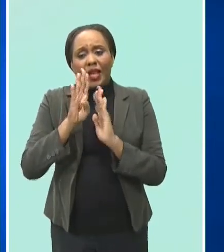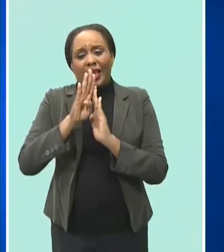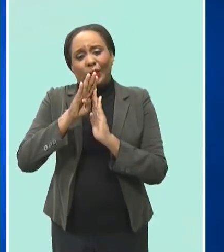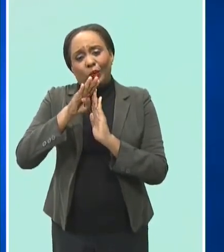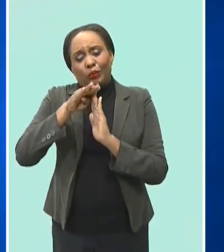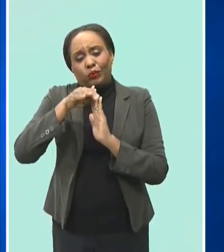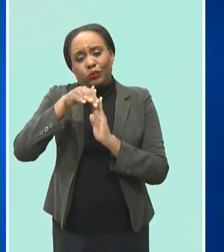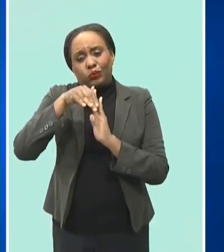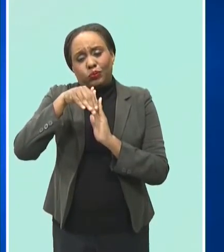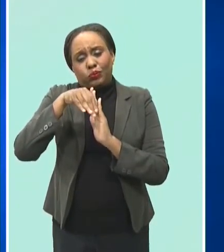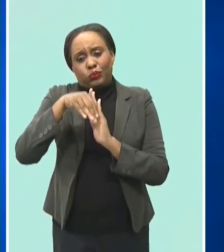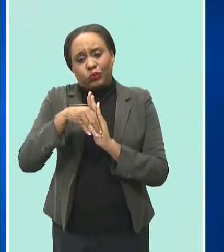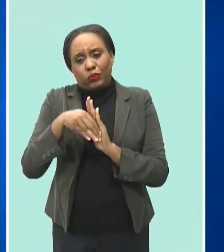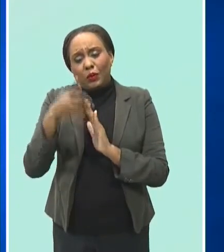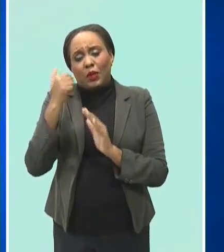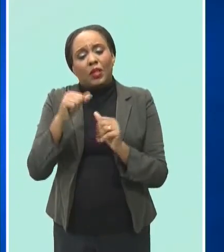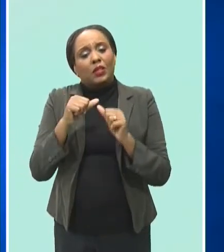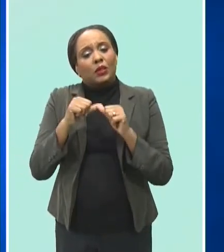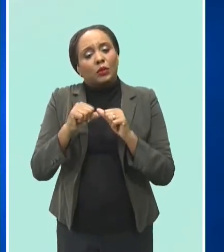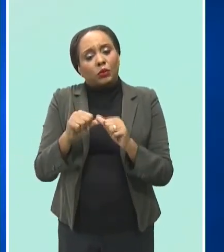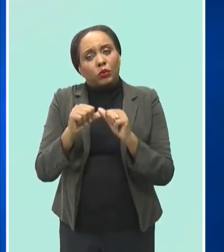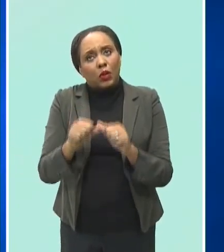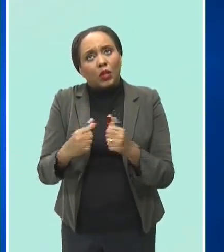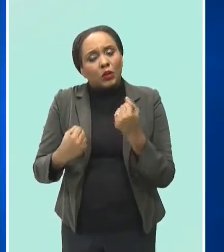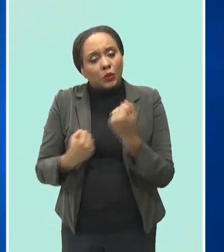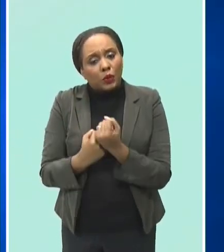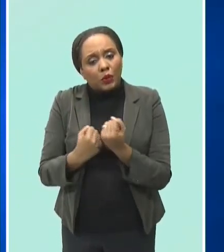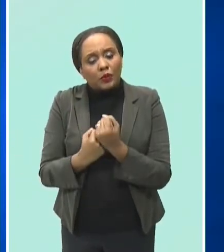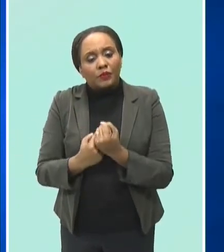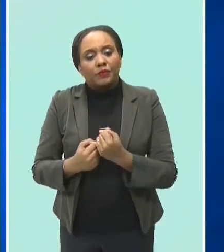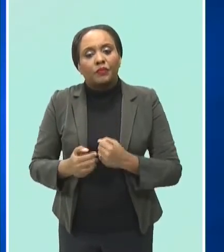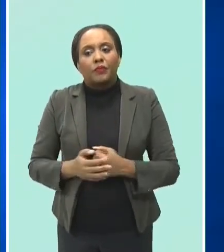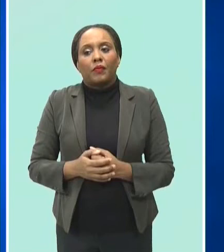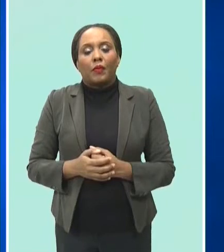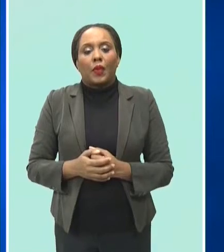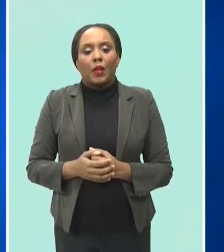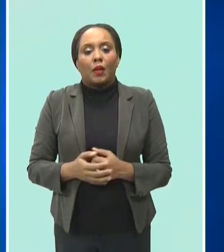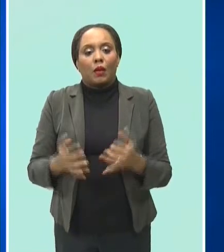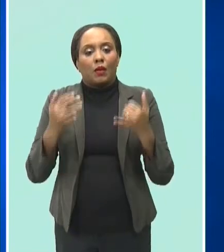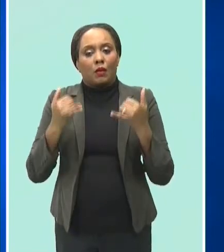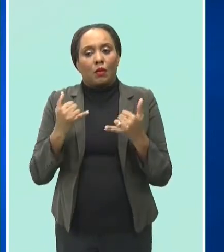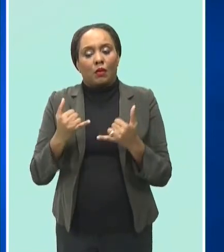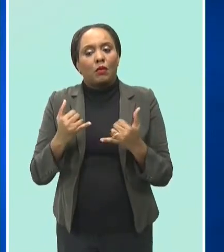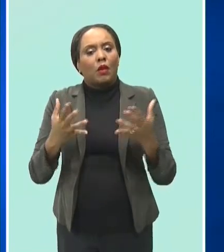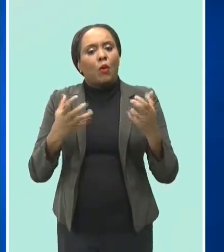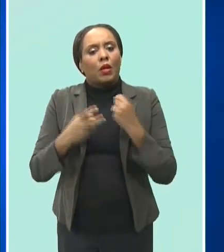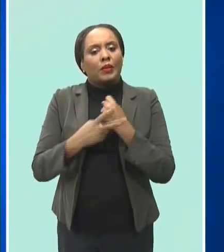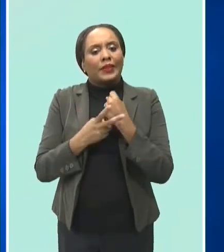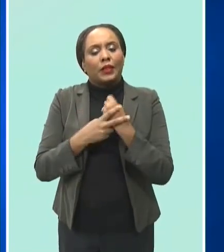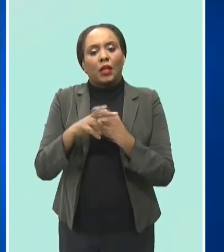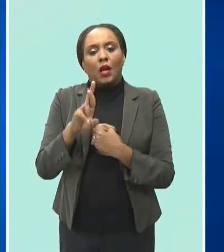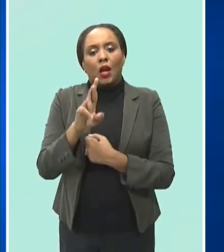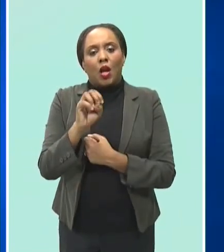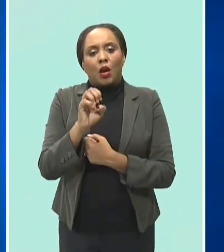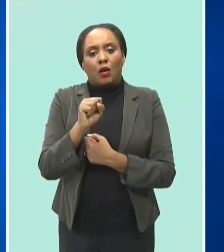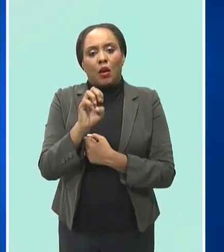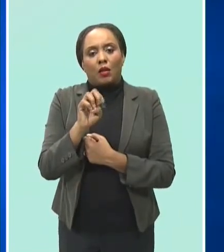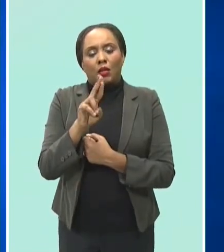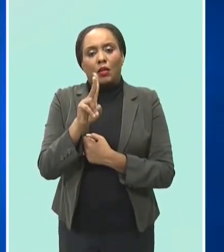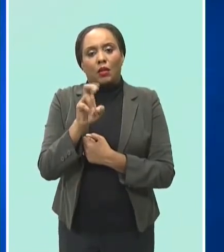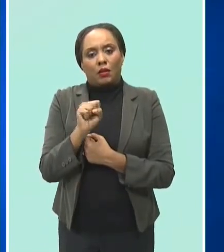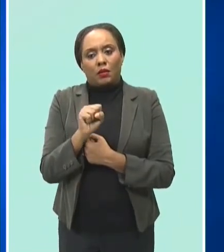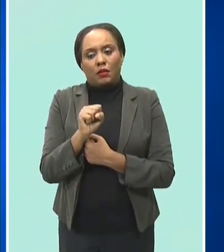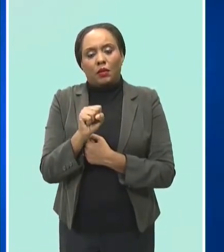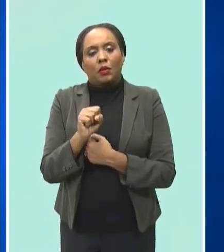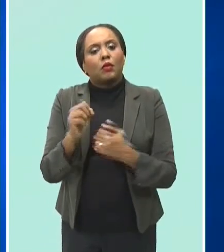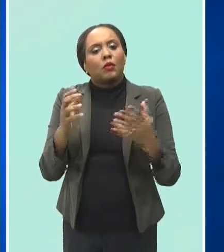the currency up. What the controls do is precisely to maintain those reserves, putting limits on eventual